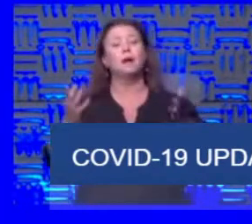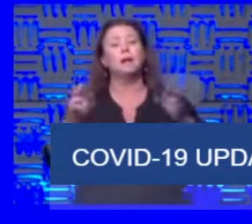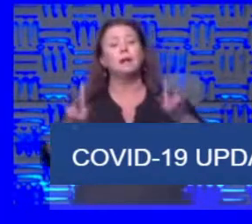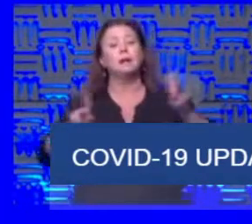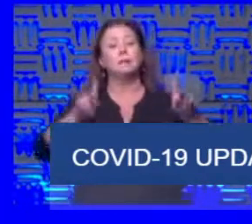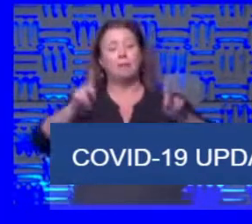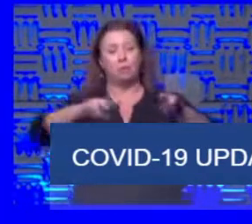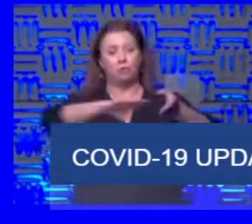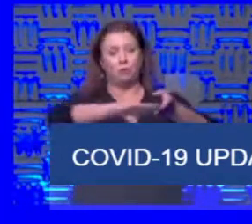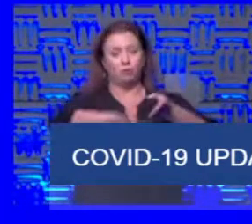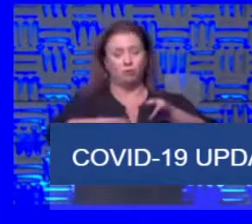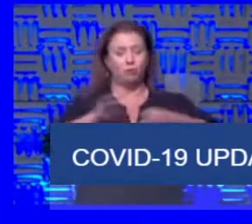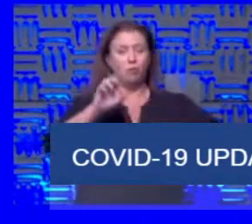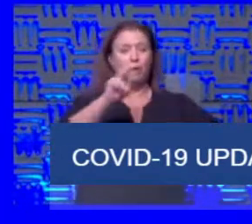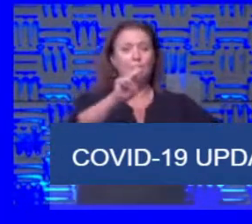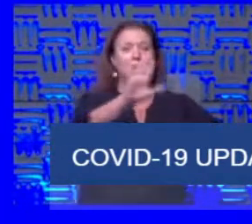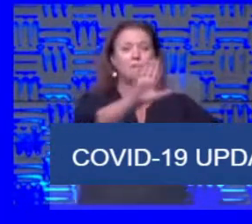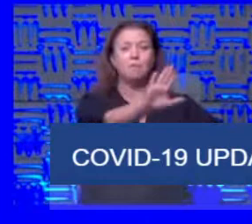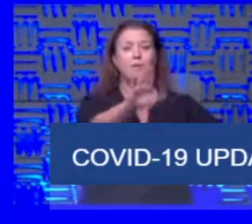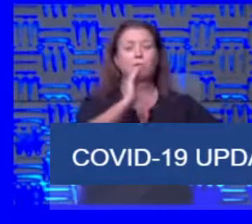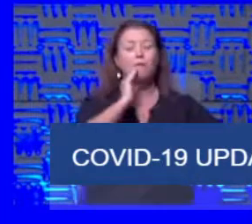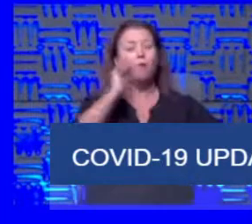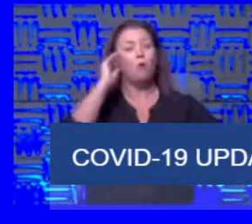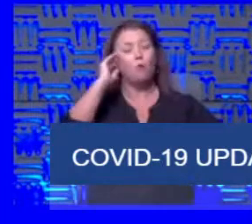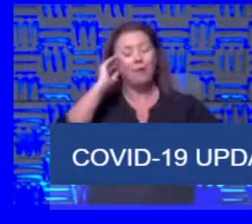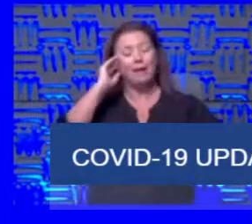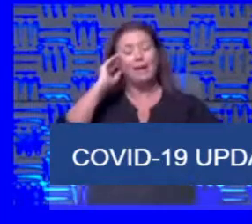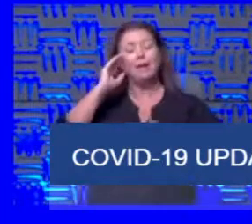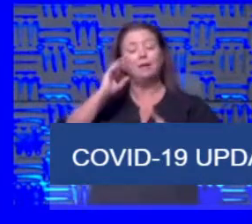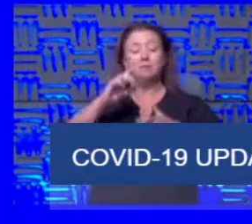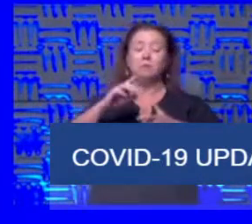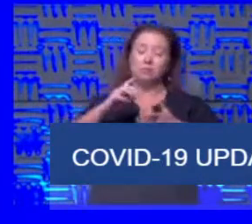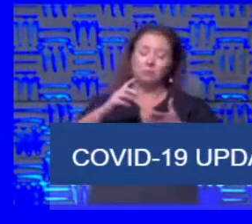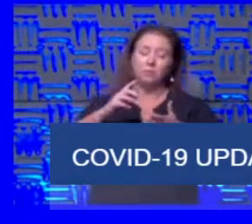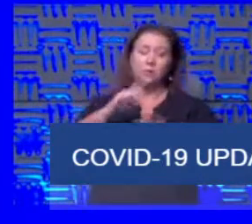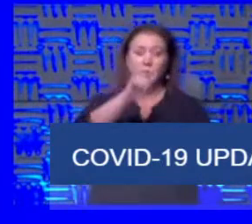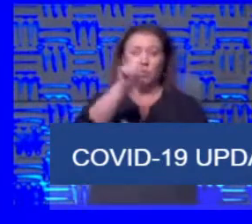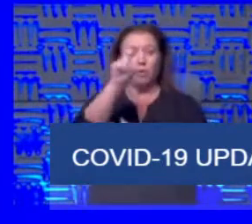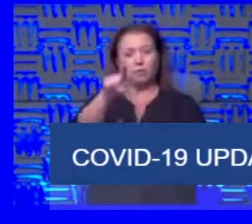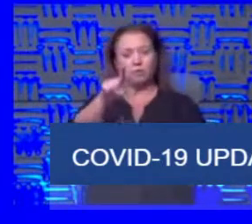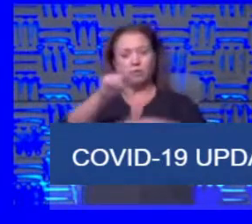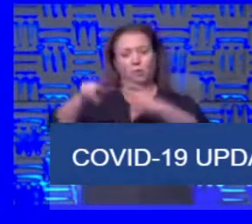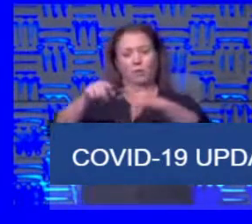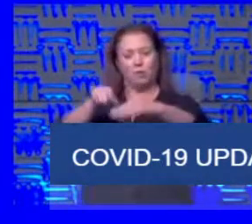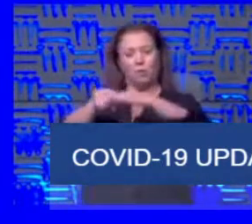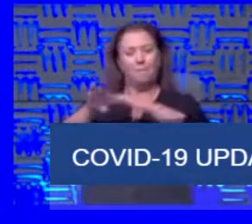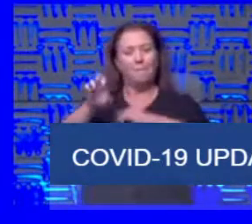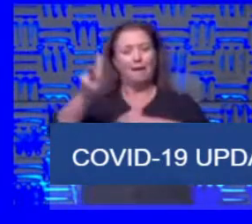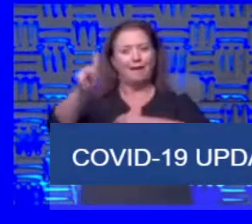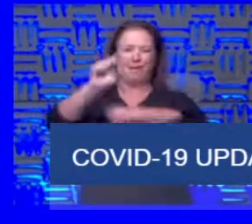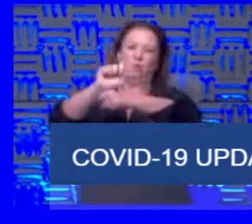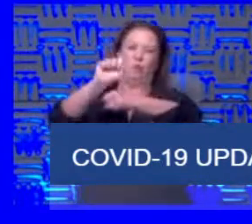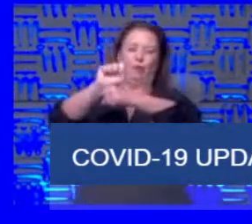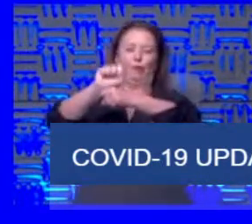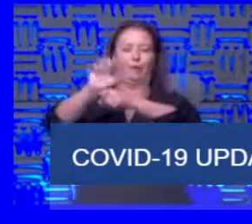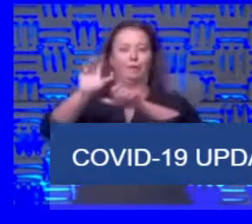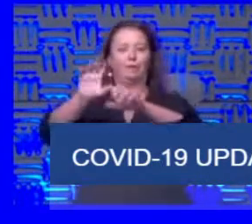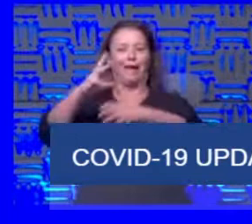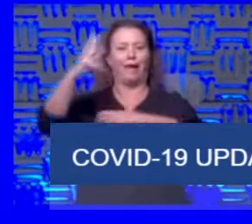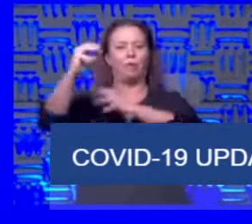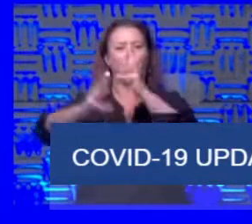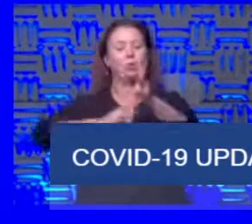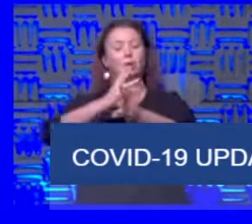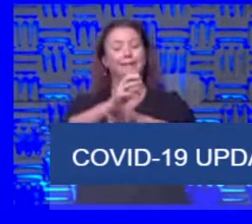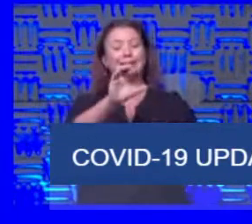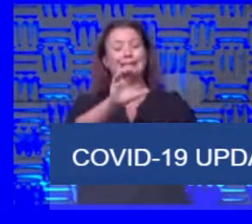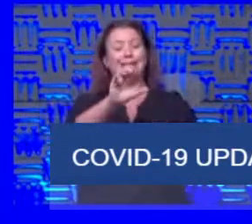been discharged home. When can they get back into society is important. The CDC has pretty good guidance on that.